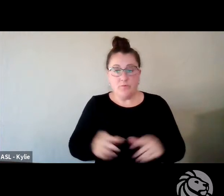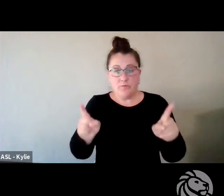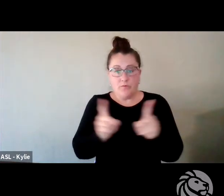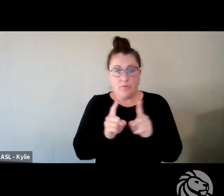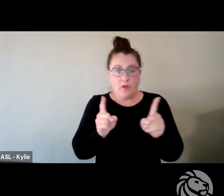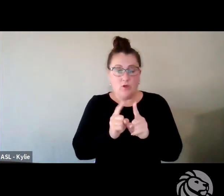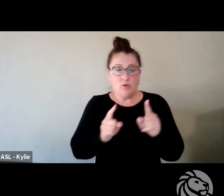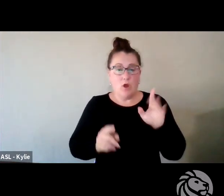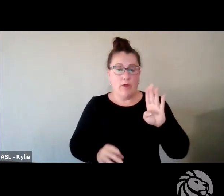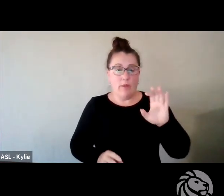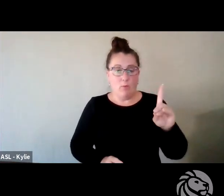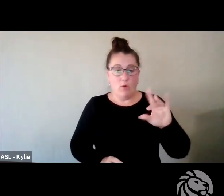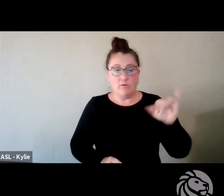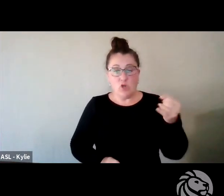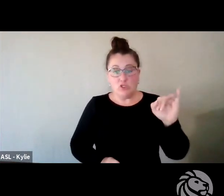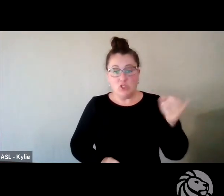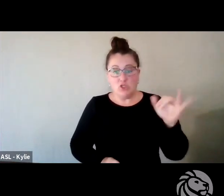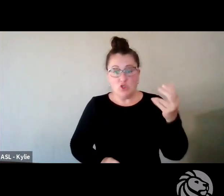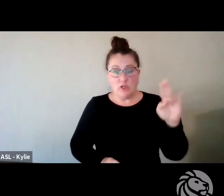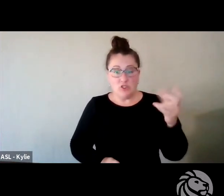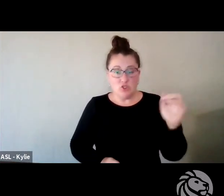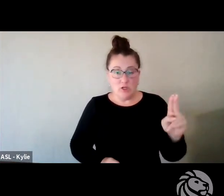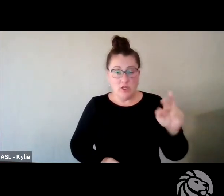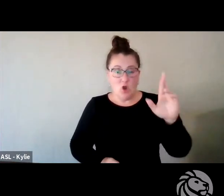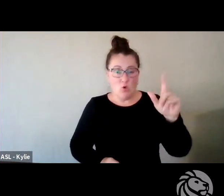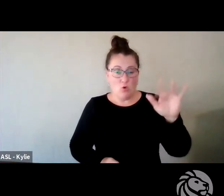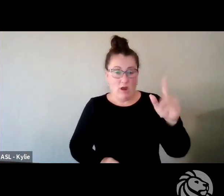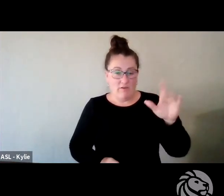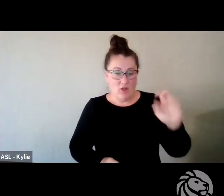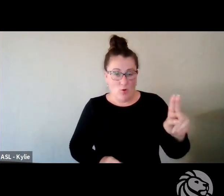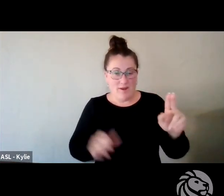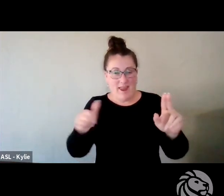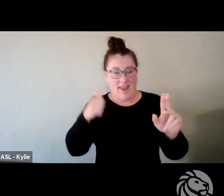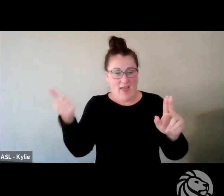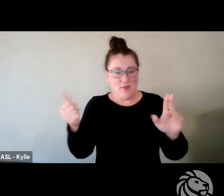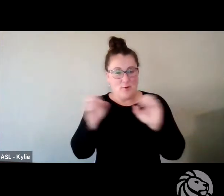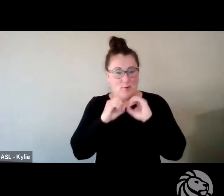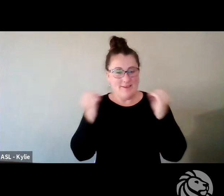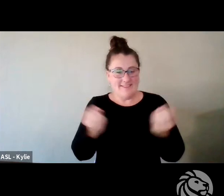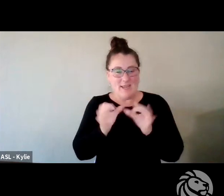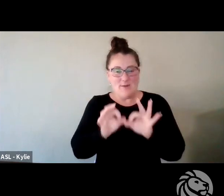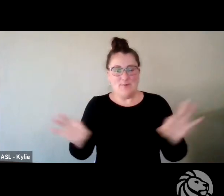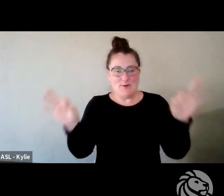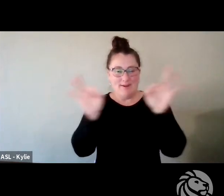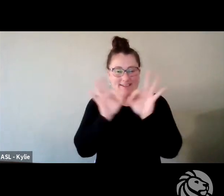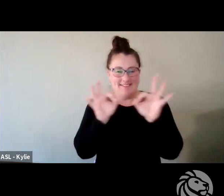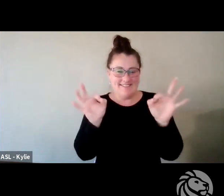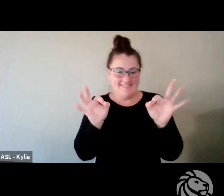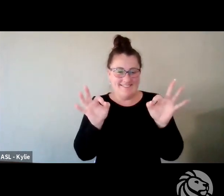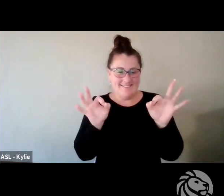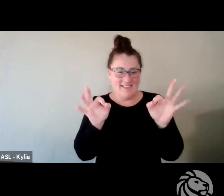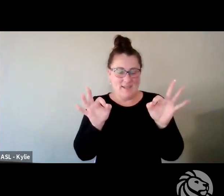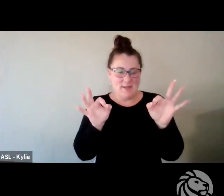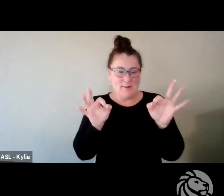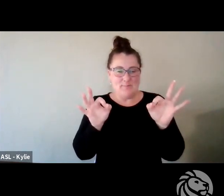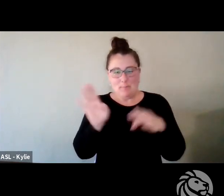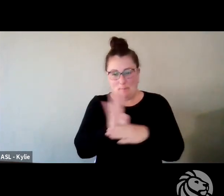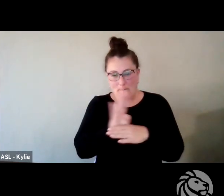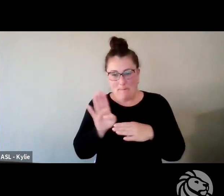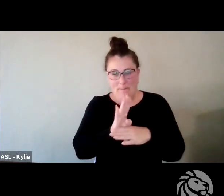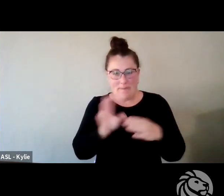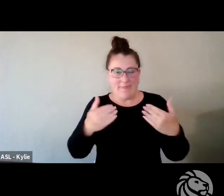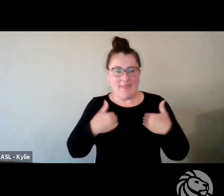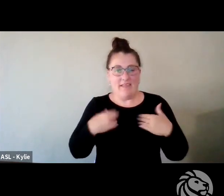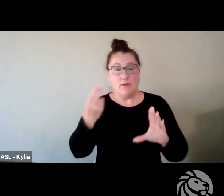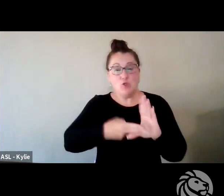the board of Johnson & Johnson and Ralph Lauren, amongst other important endeavors. He'll be